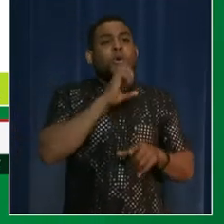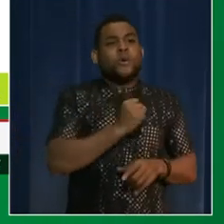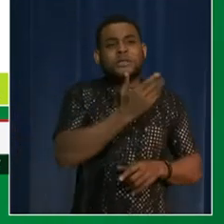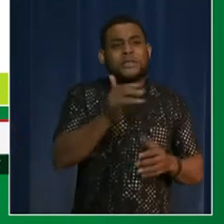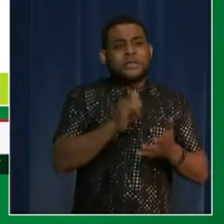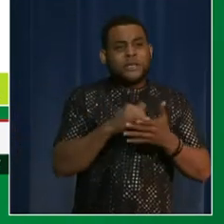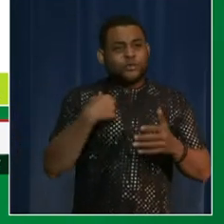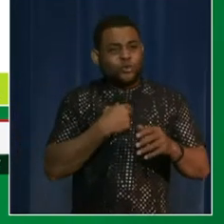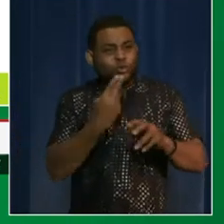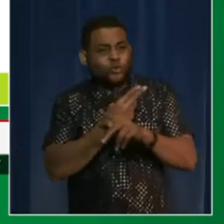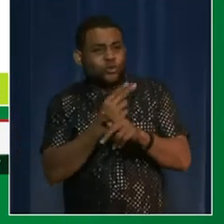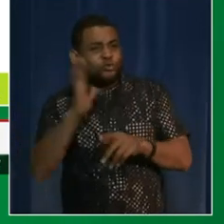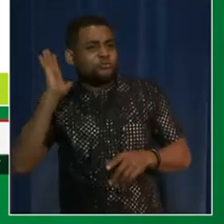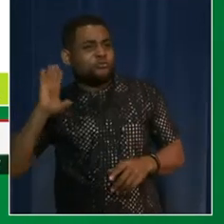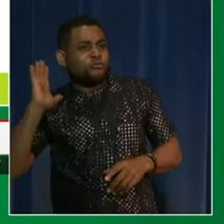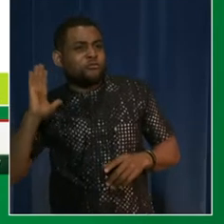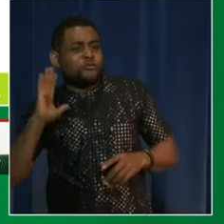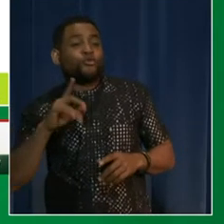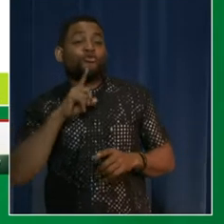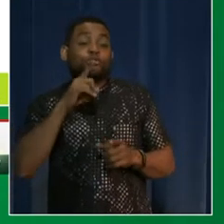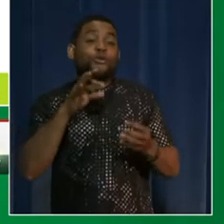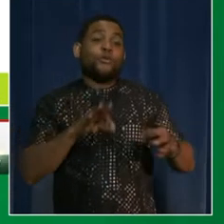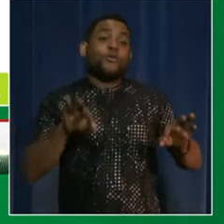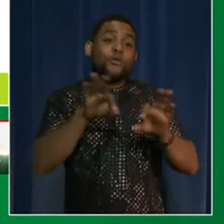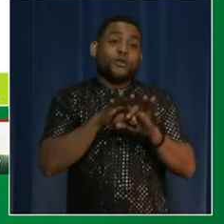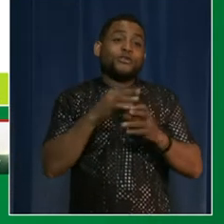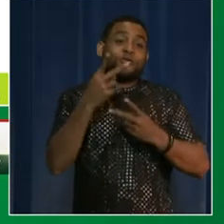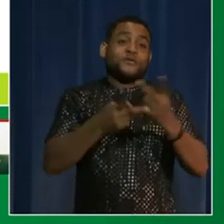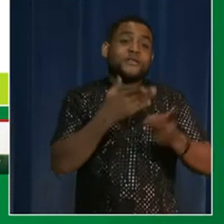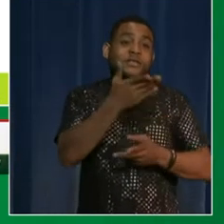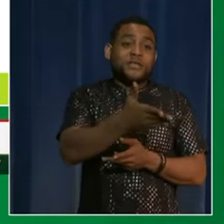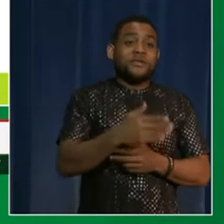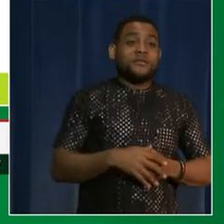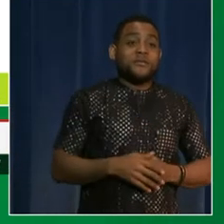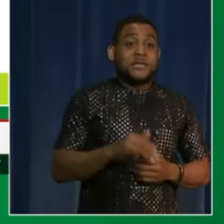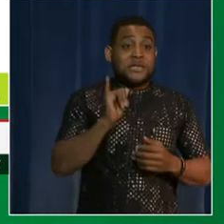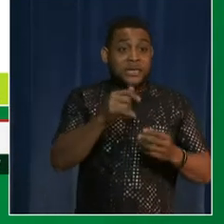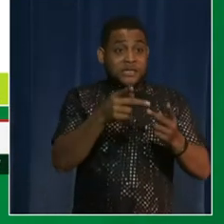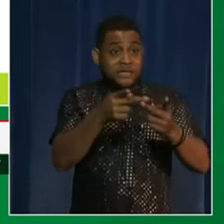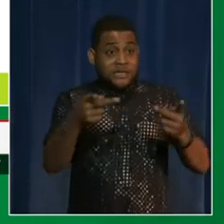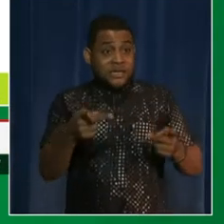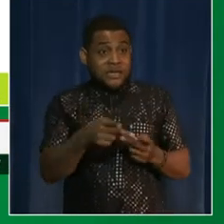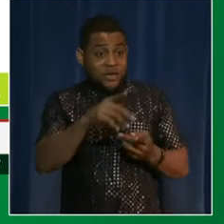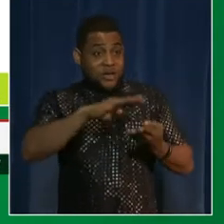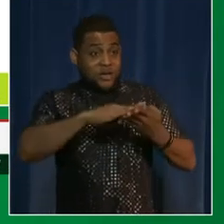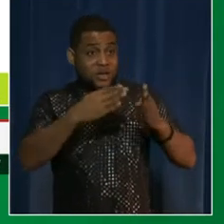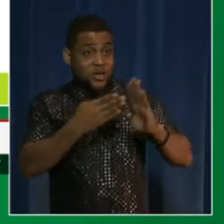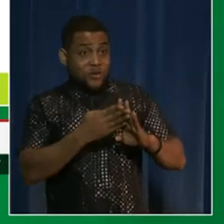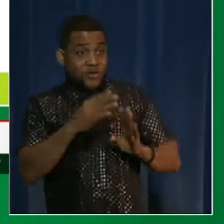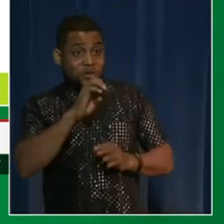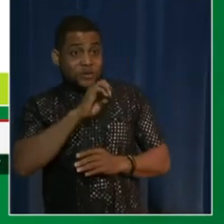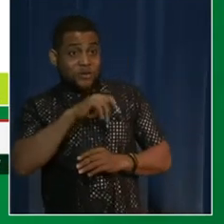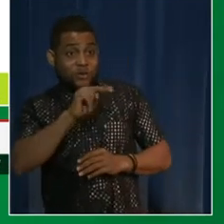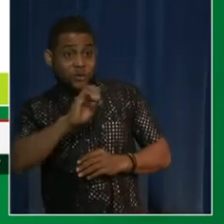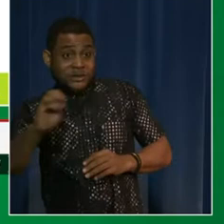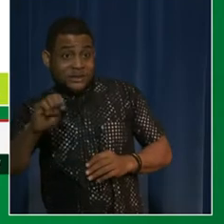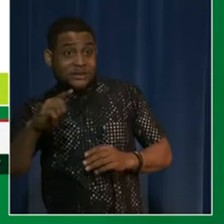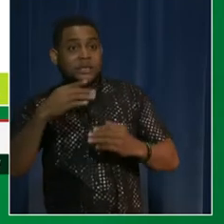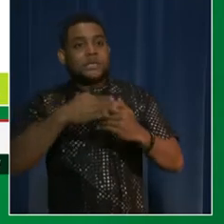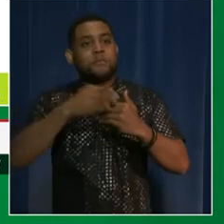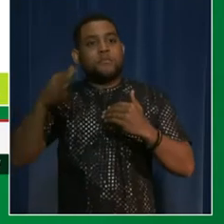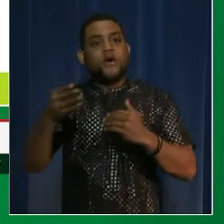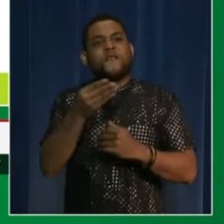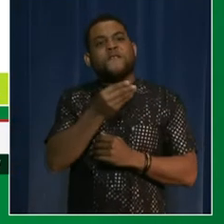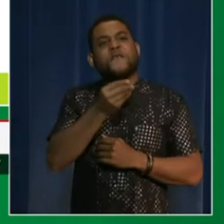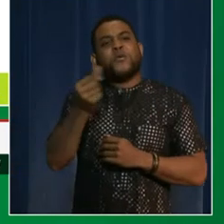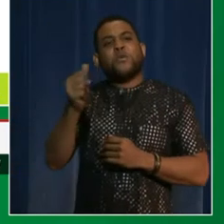is definitely worth a visit. The site is in the downtown east neighborhood, just a few blocks from the U.S.